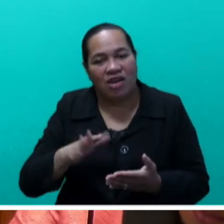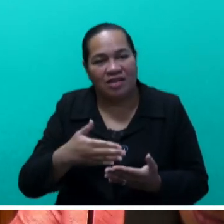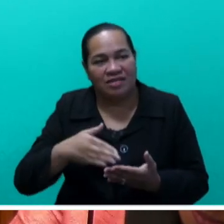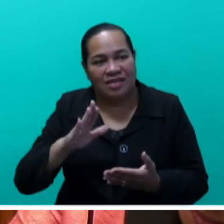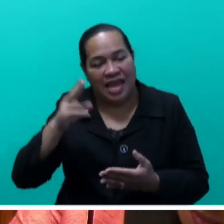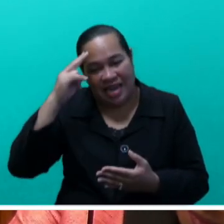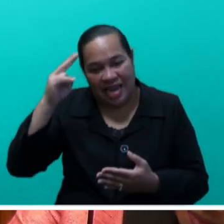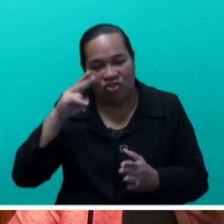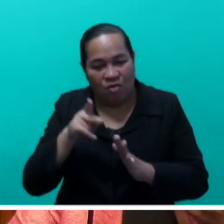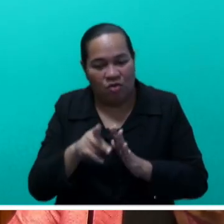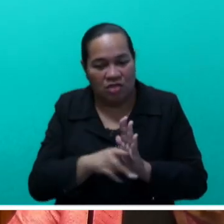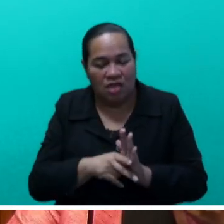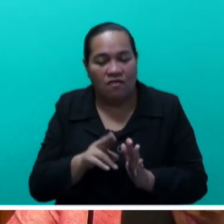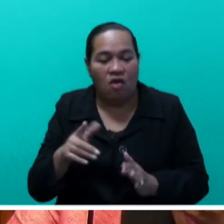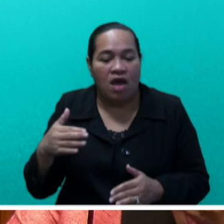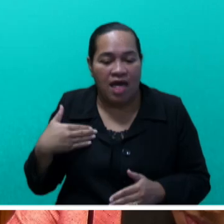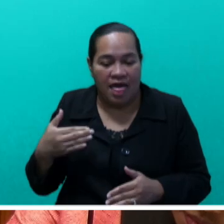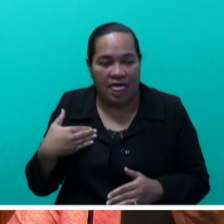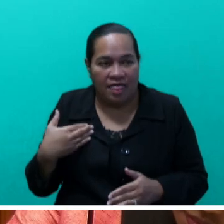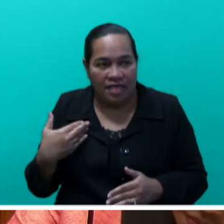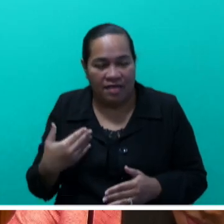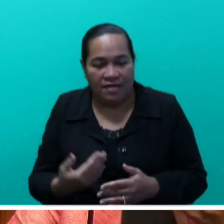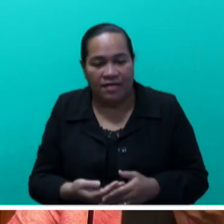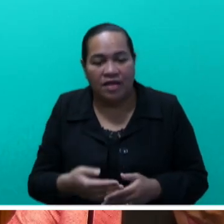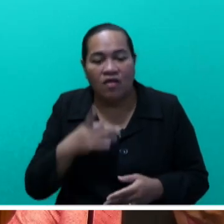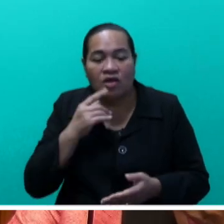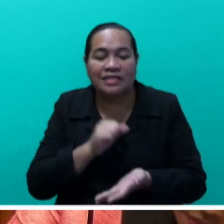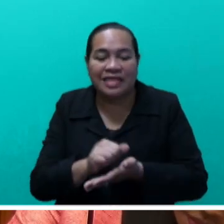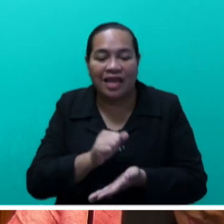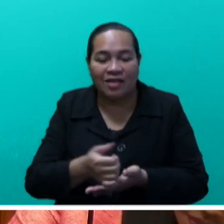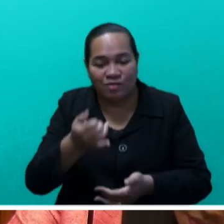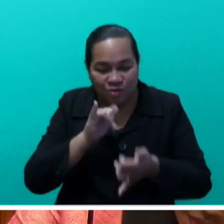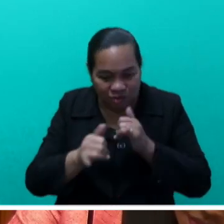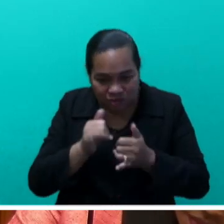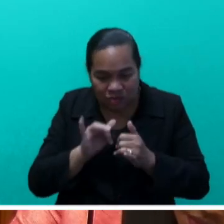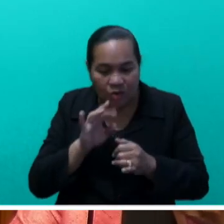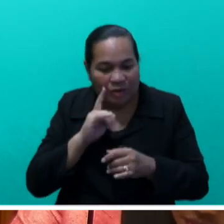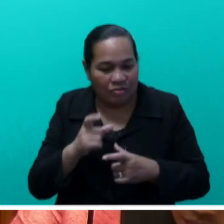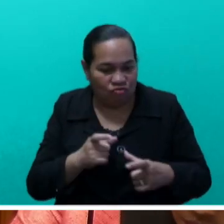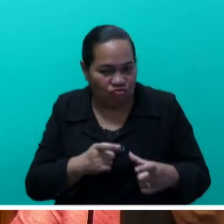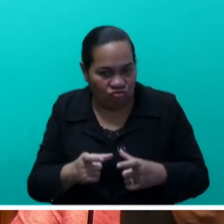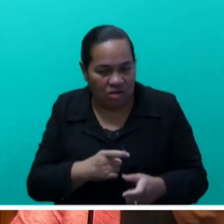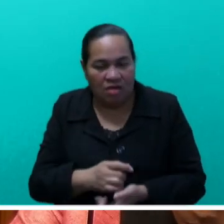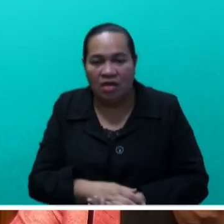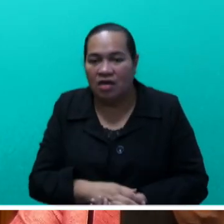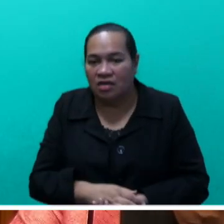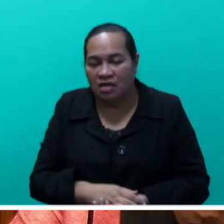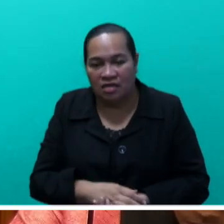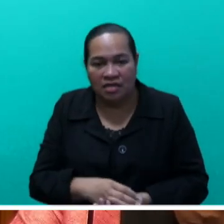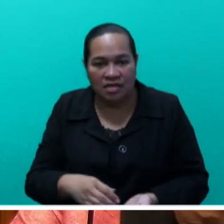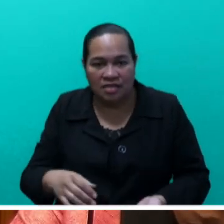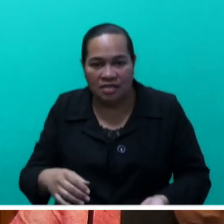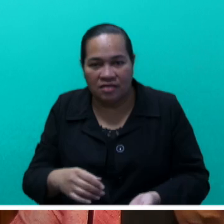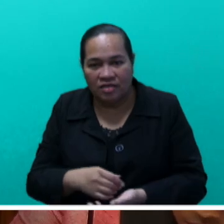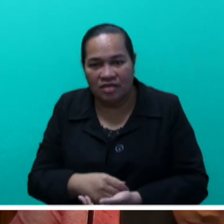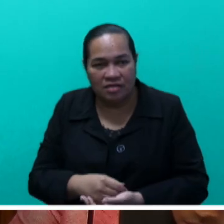National Policy on Healthy Catering and Sale of Food and Beverages for government ministries and institutions, which was launched by the